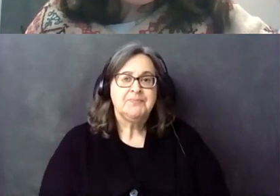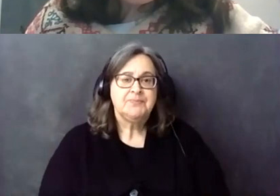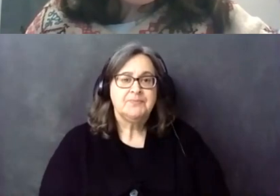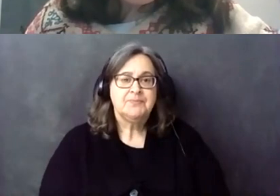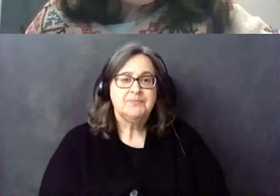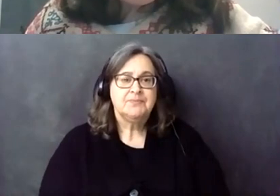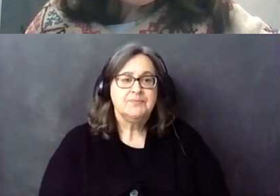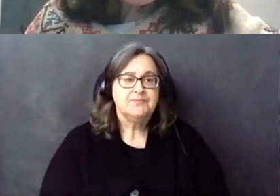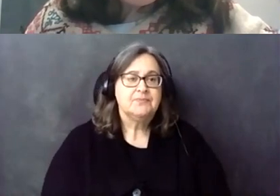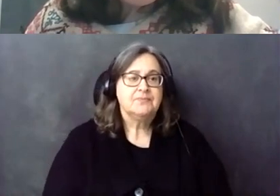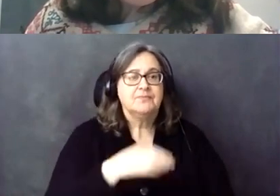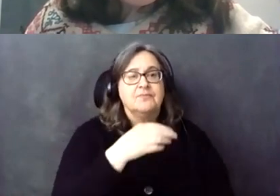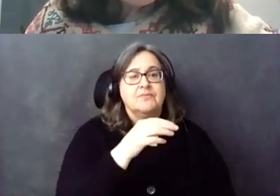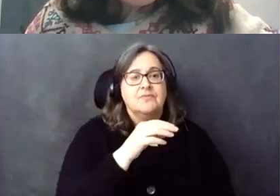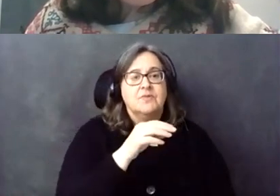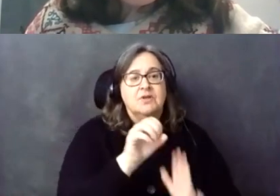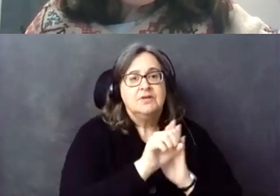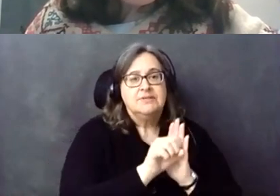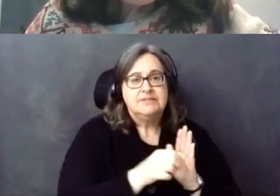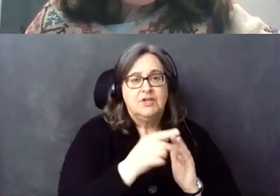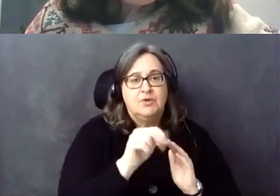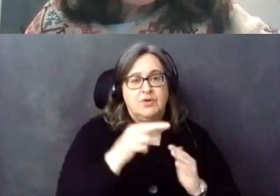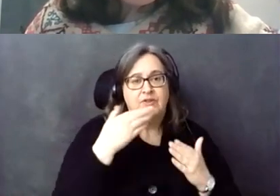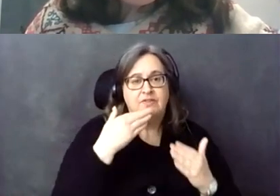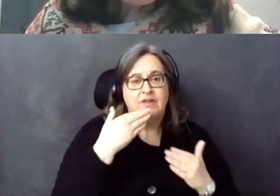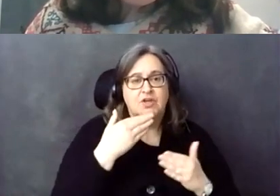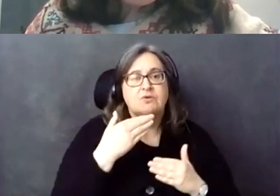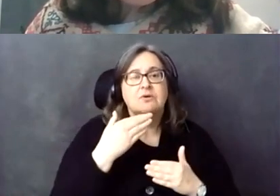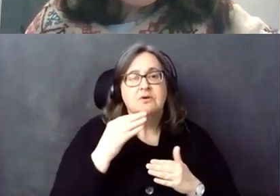That's correct. Thank you, Representative Ramirez.